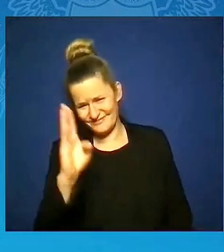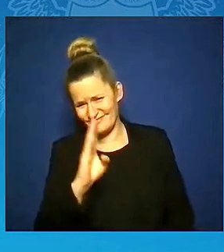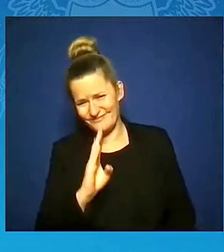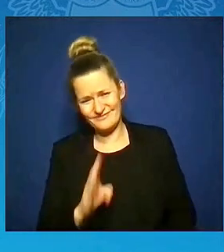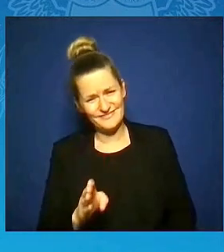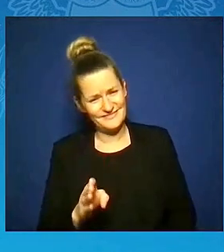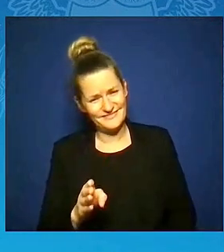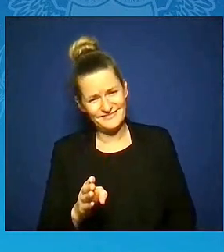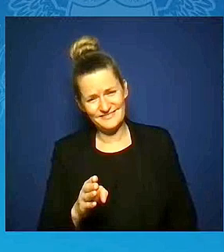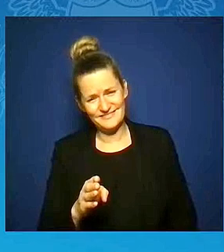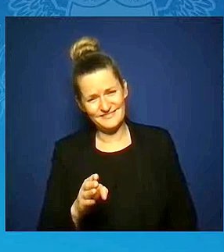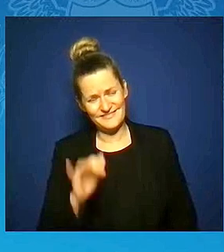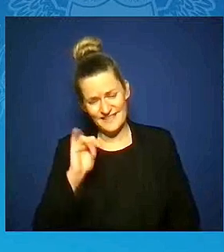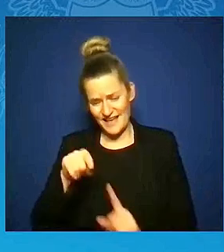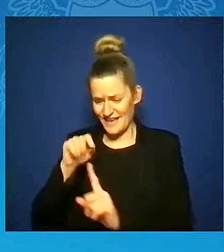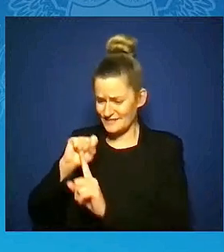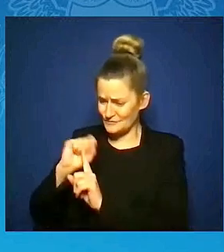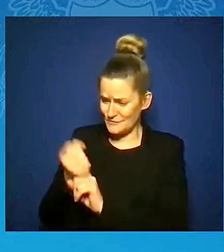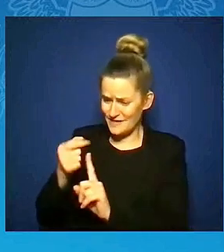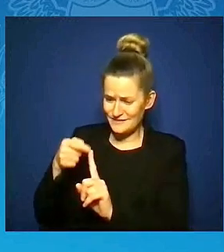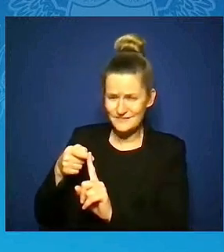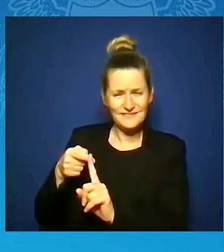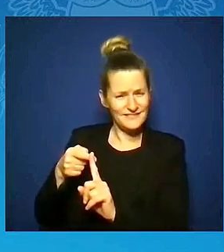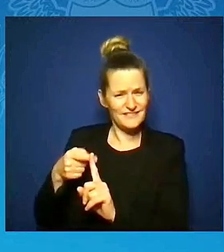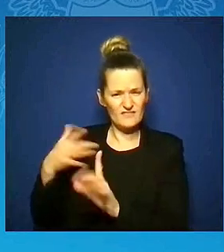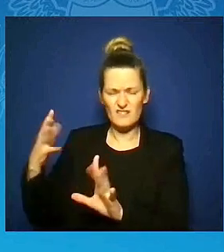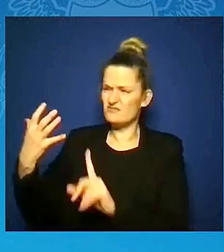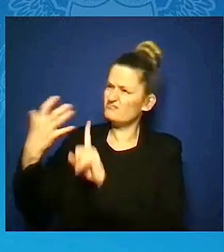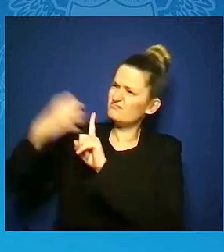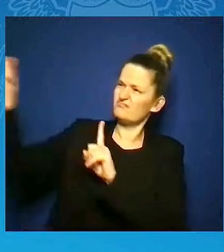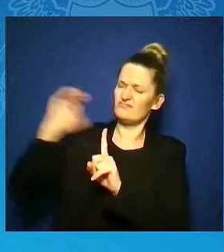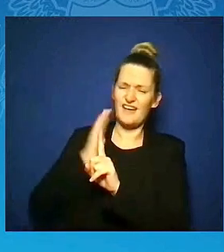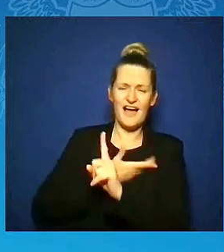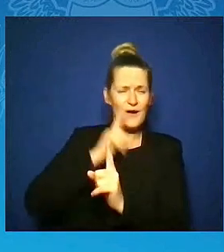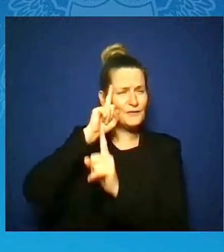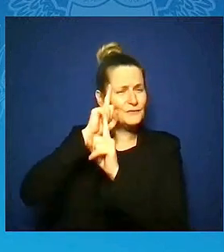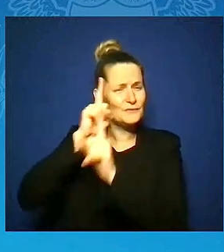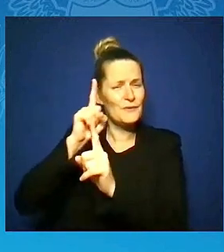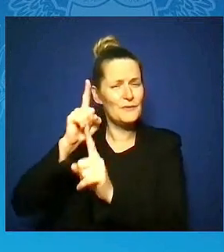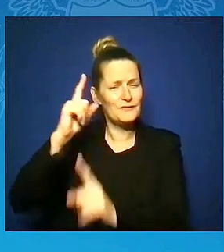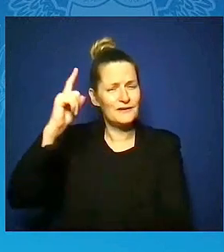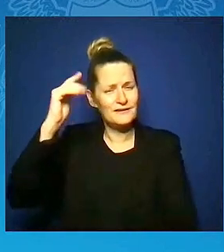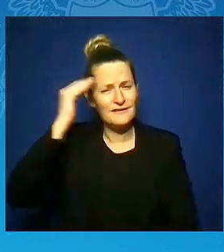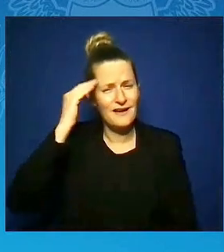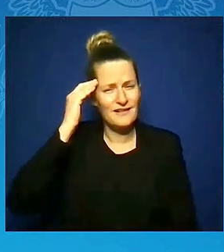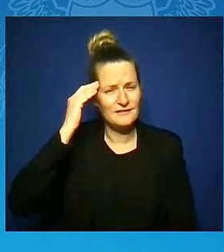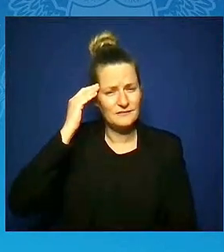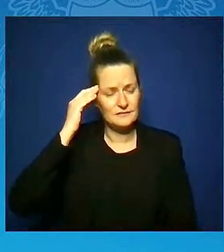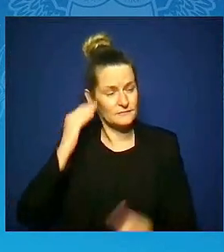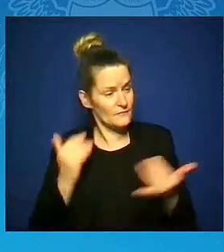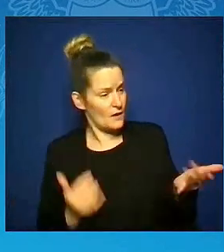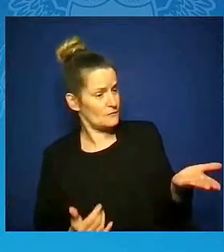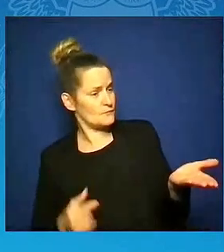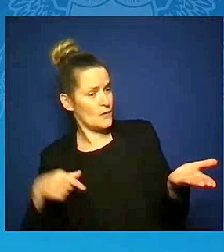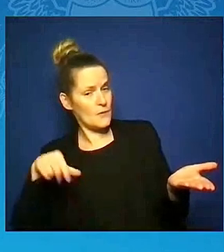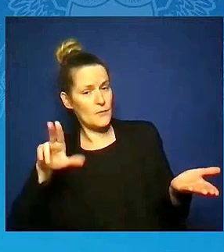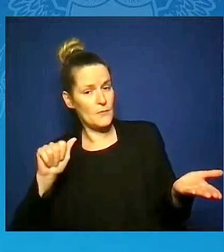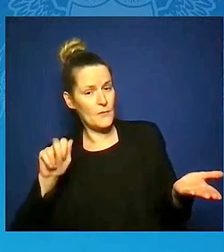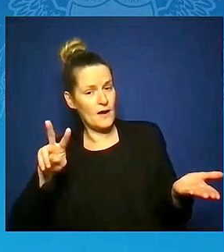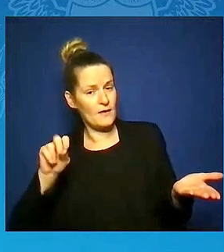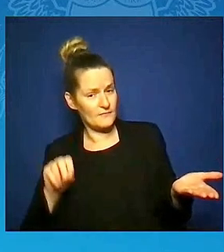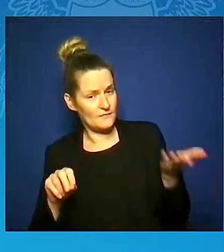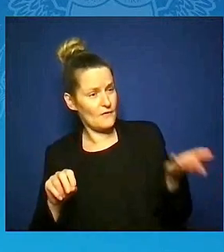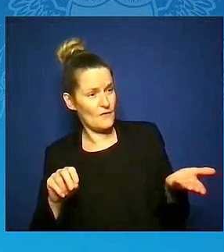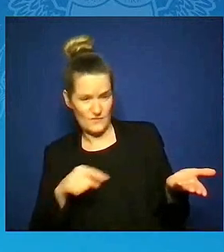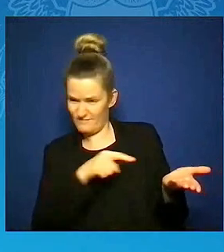this leader, at Quavo, as an example of that. You inspire so many people,